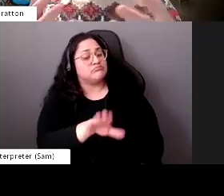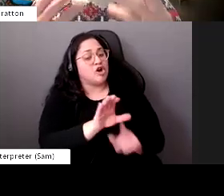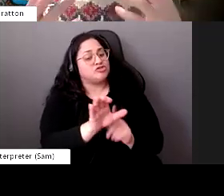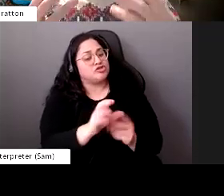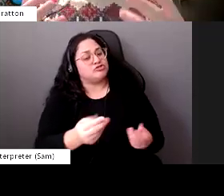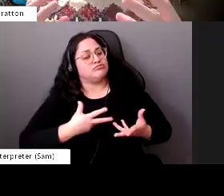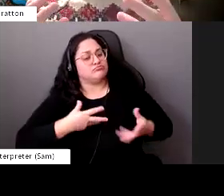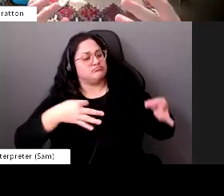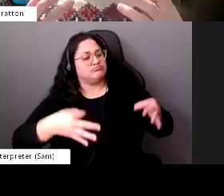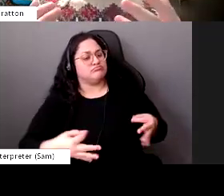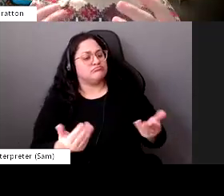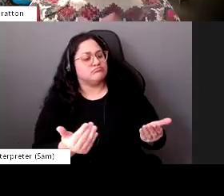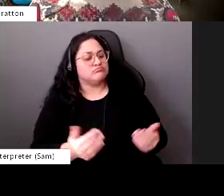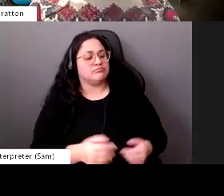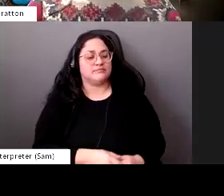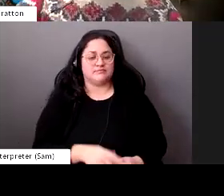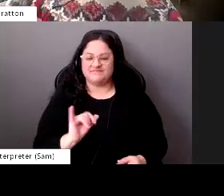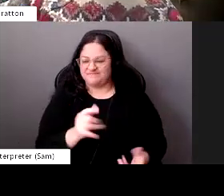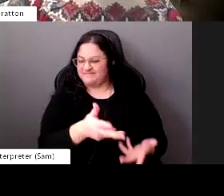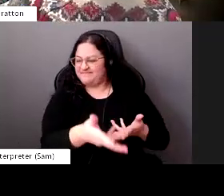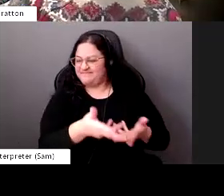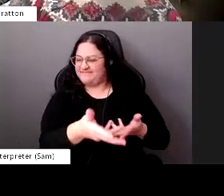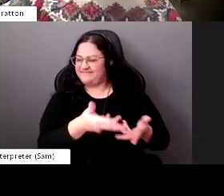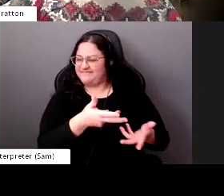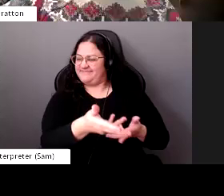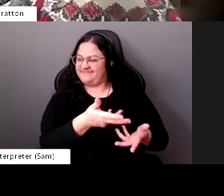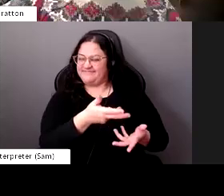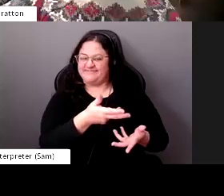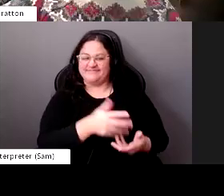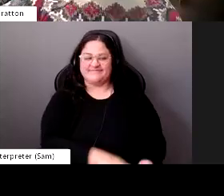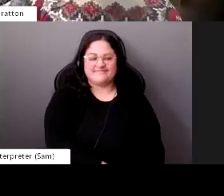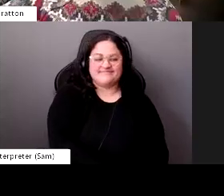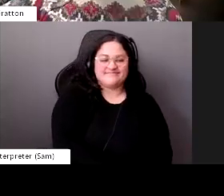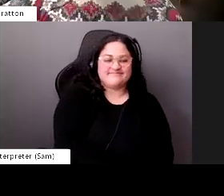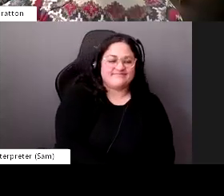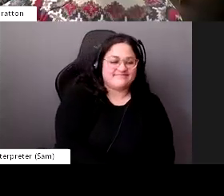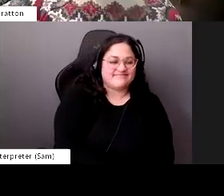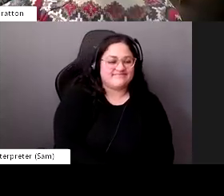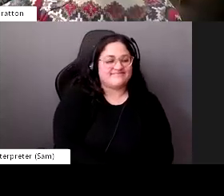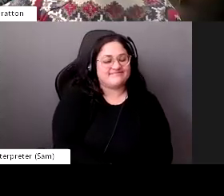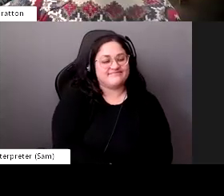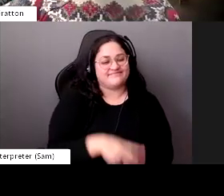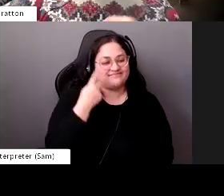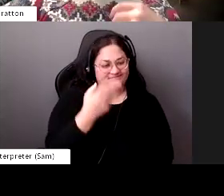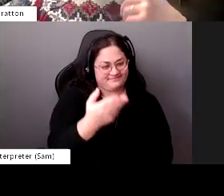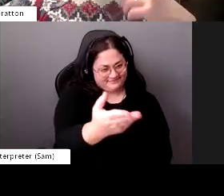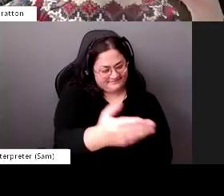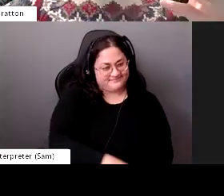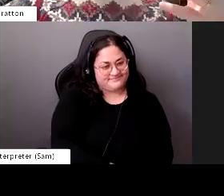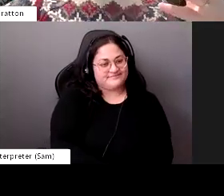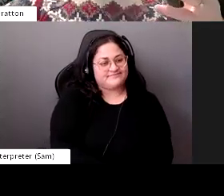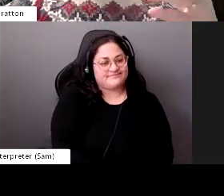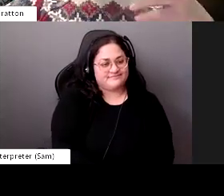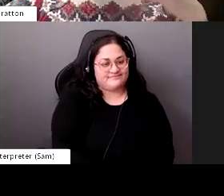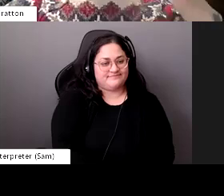It's like you're having a conversation with the artificial intelligence. So here's the result that it gives you. It gives me a bunch of